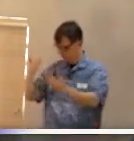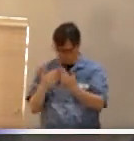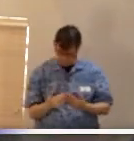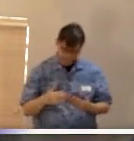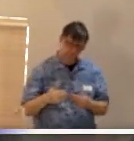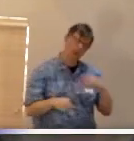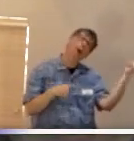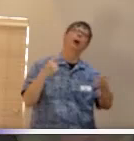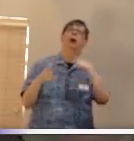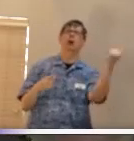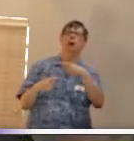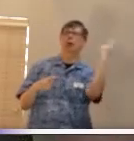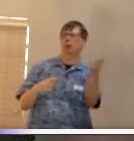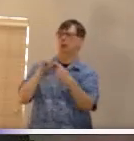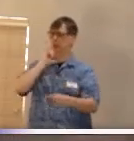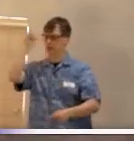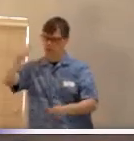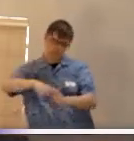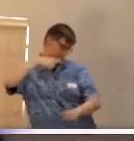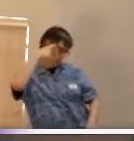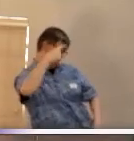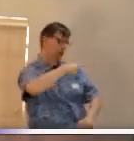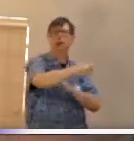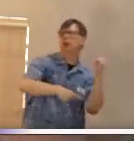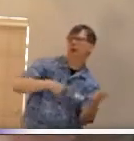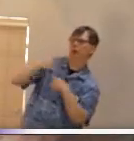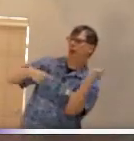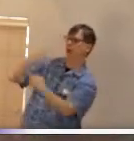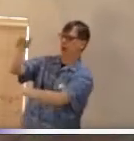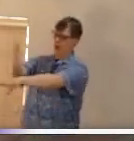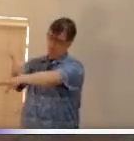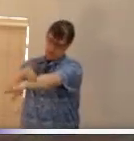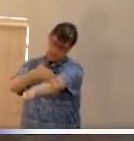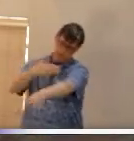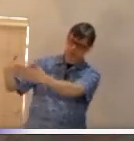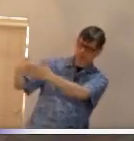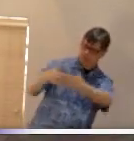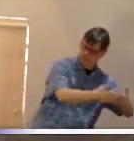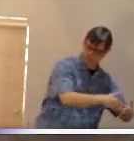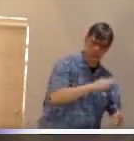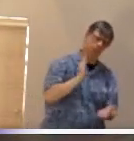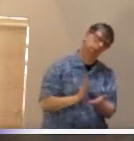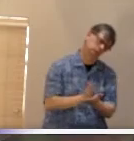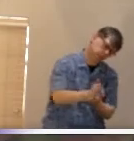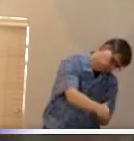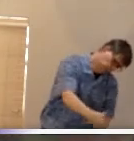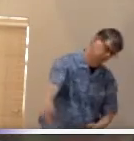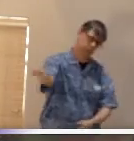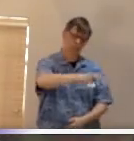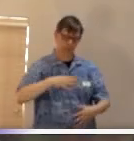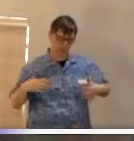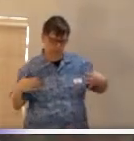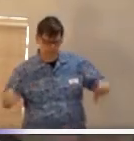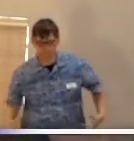hurricane pattern with the eye and this rotating pattern. And as we move through our life and experiences